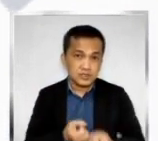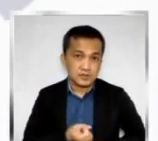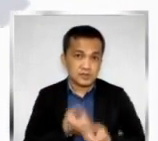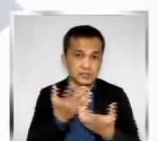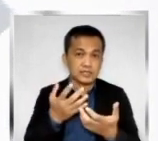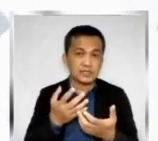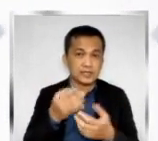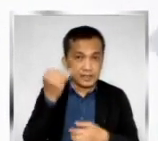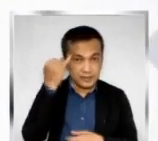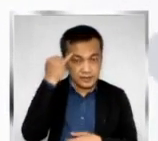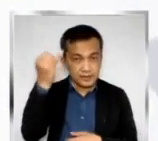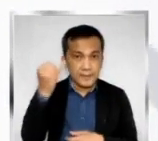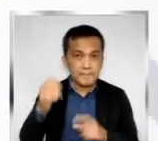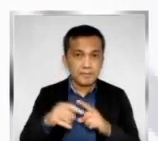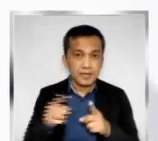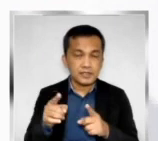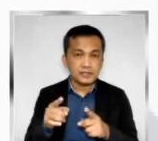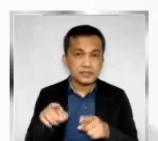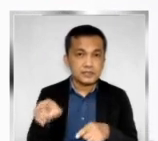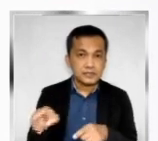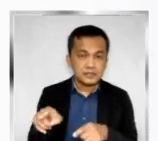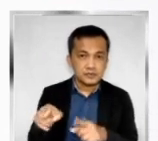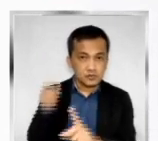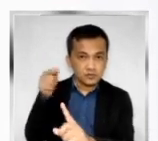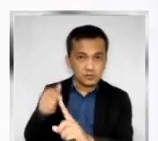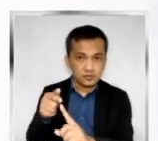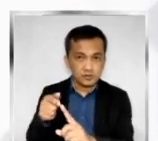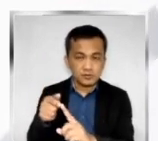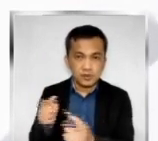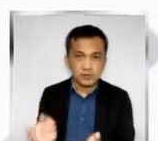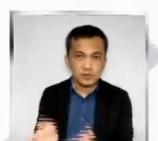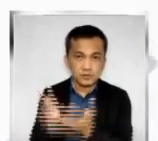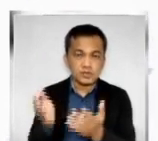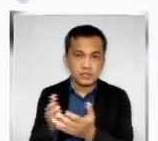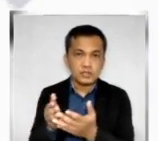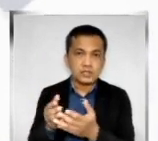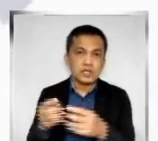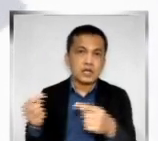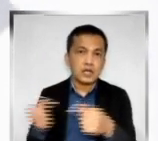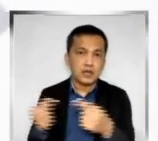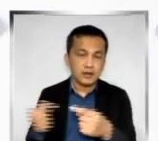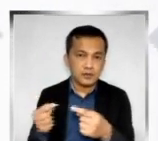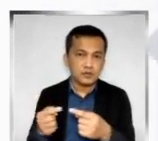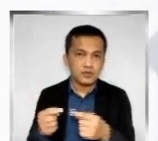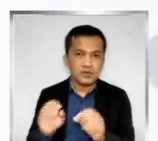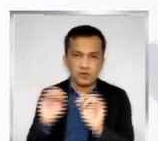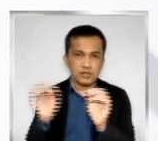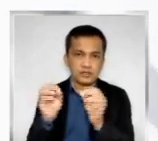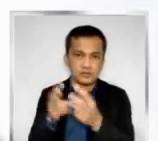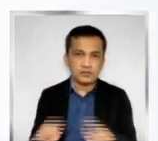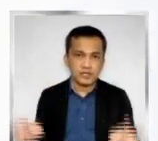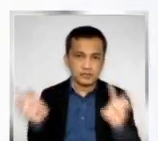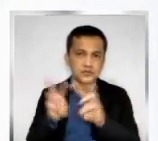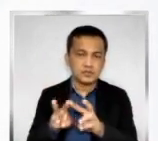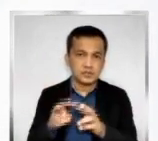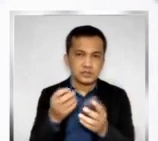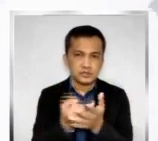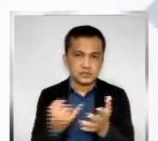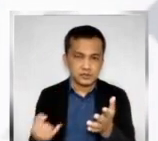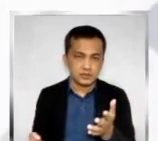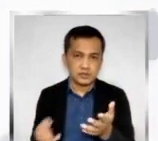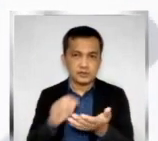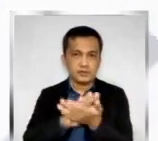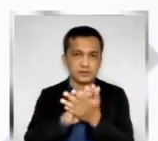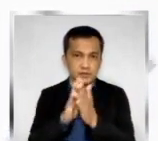are instead intended to provoke harmful conduct, they have no value as instrument of speech. There are checks